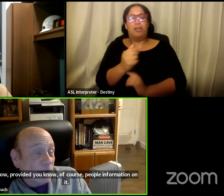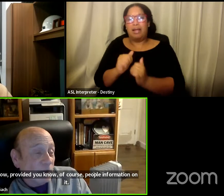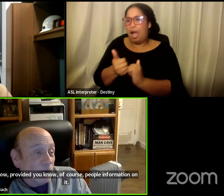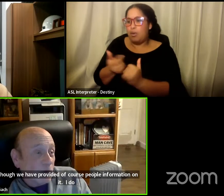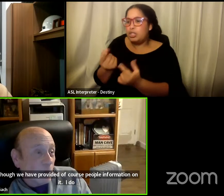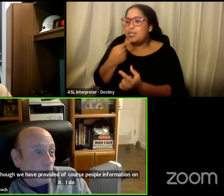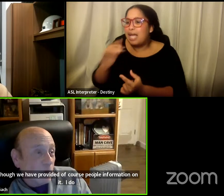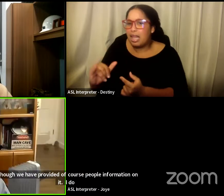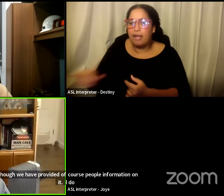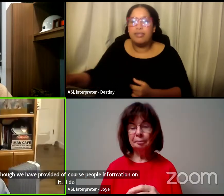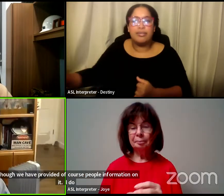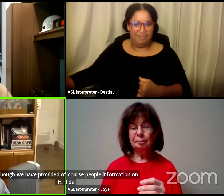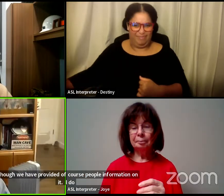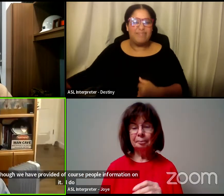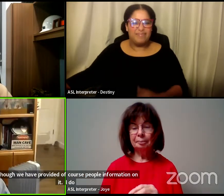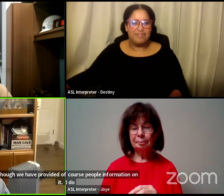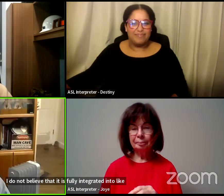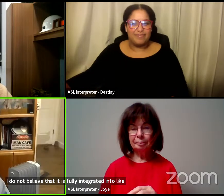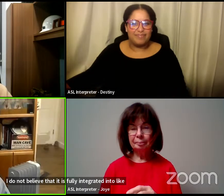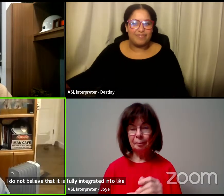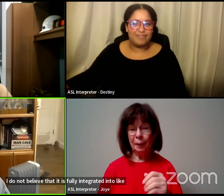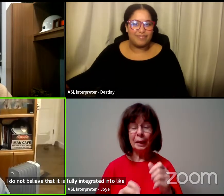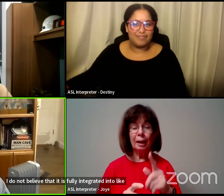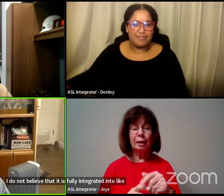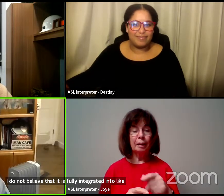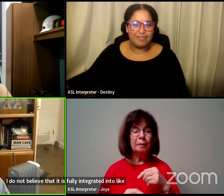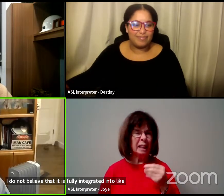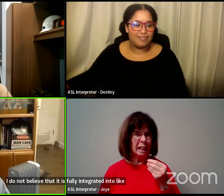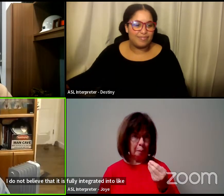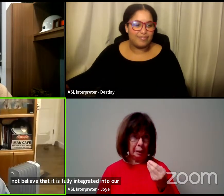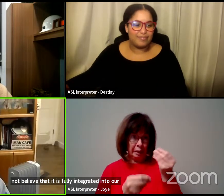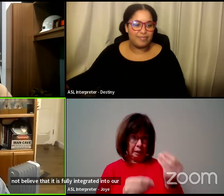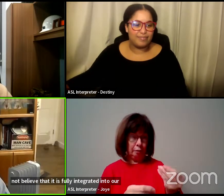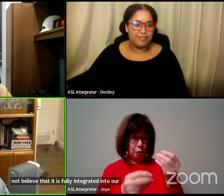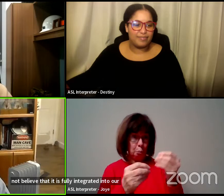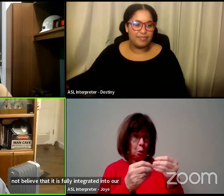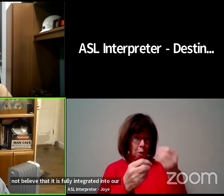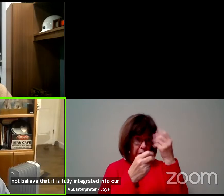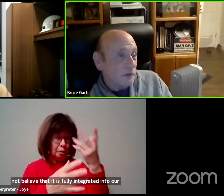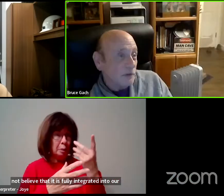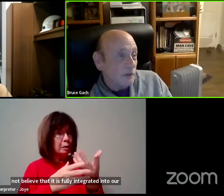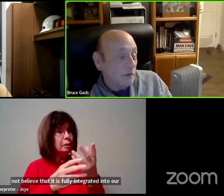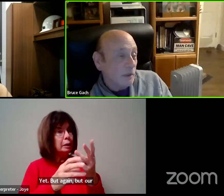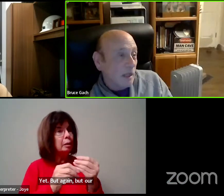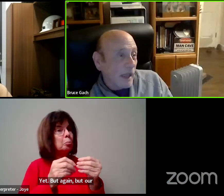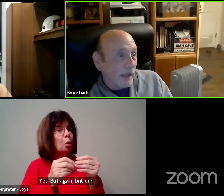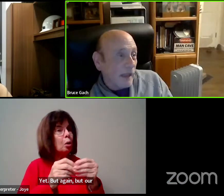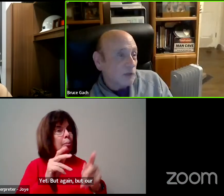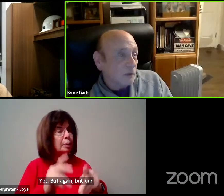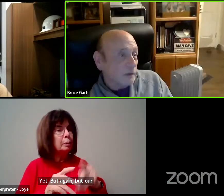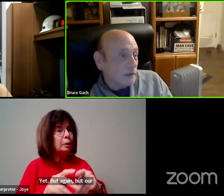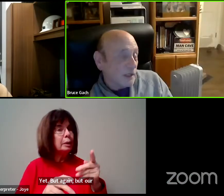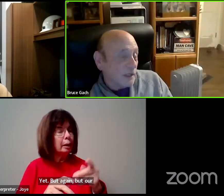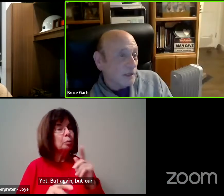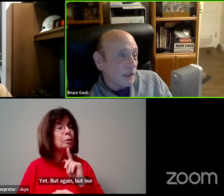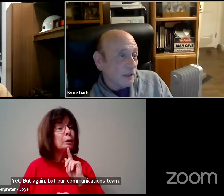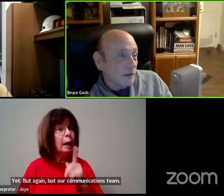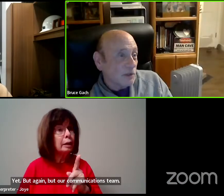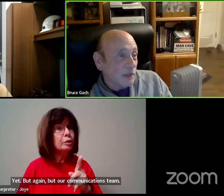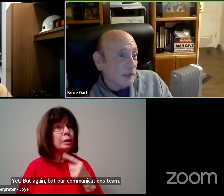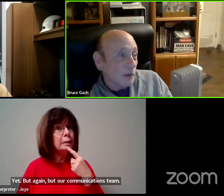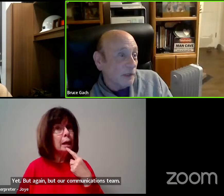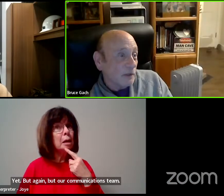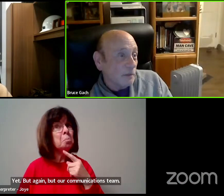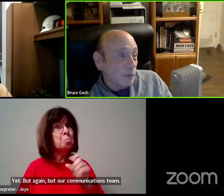And that might give you more information as to get a higher number of people who are going to actually say, yes, I'll